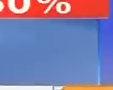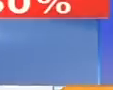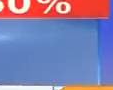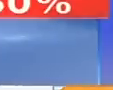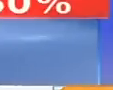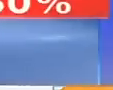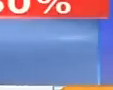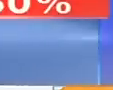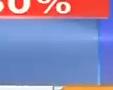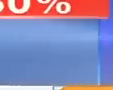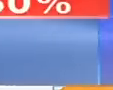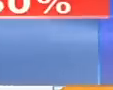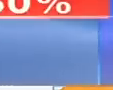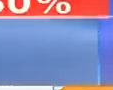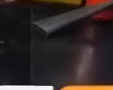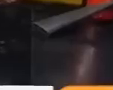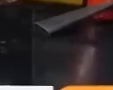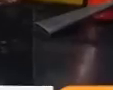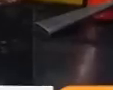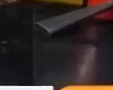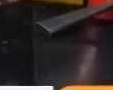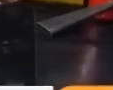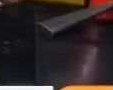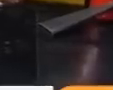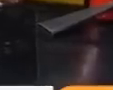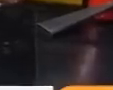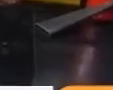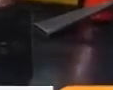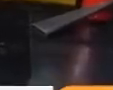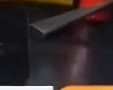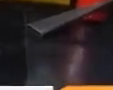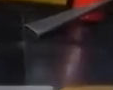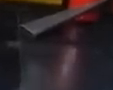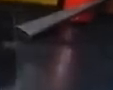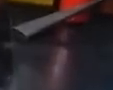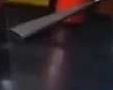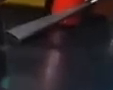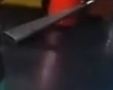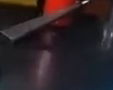Keep tweeting. JKL takes a break. We'll be back in a moment.